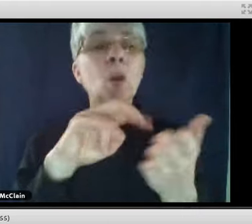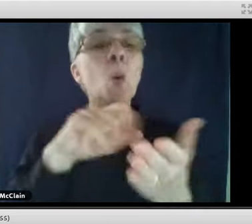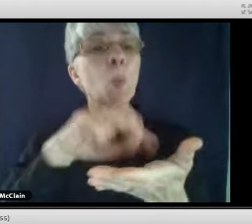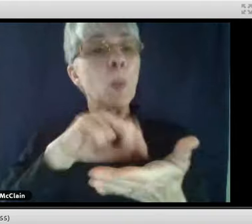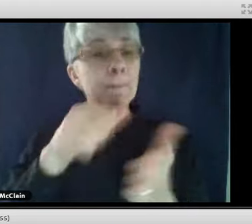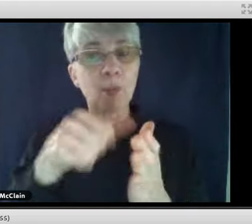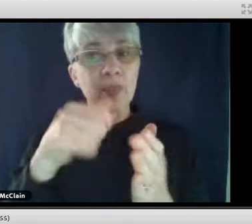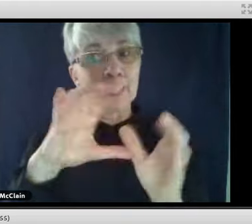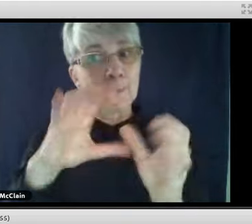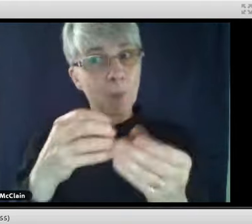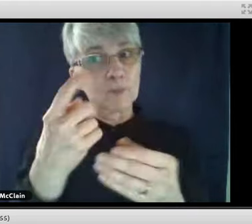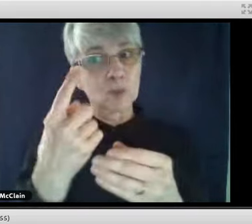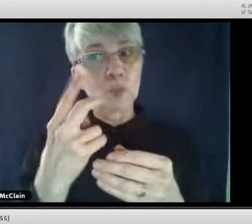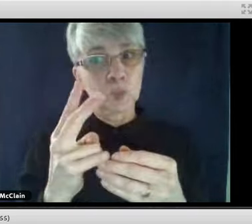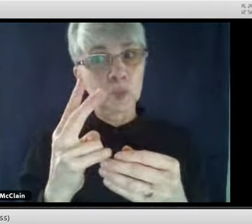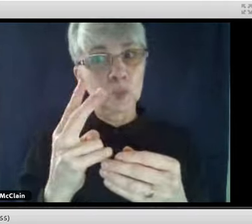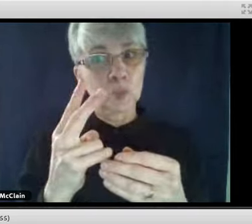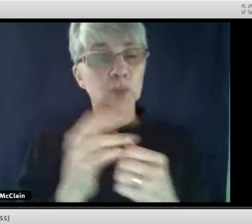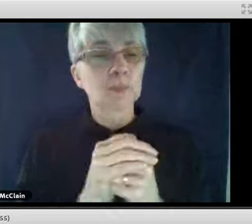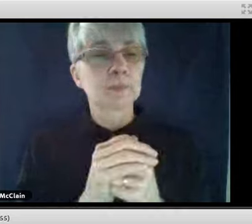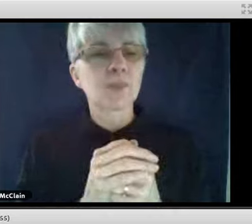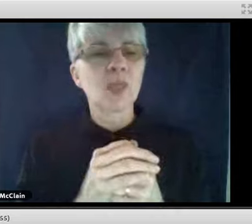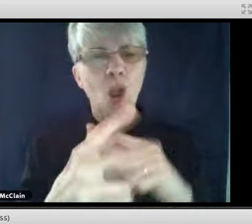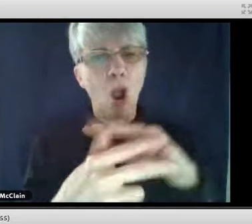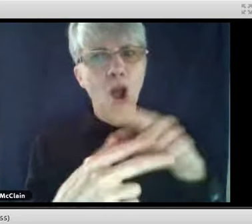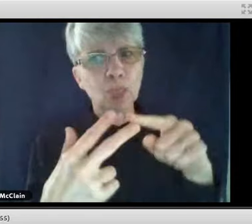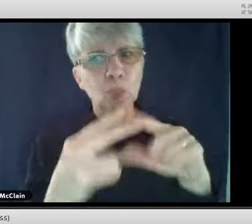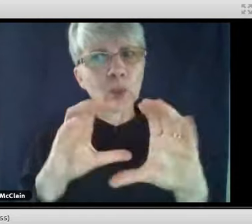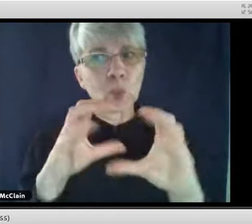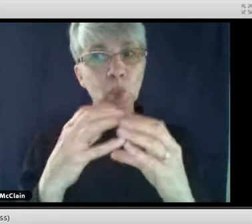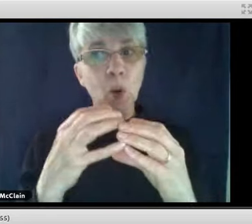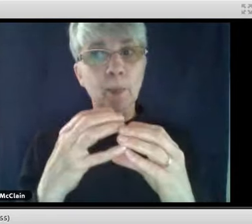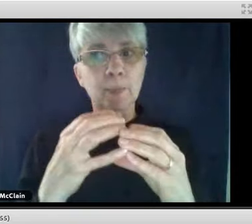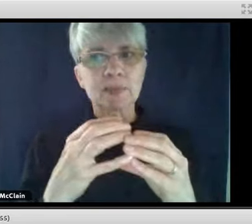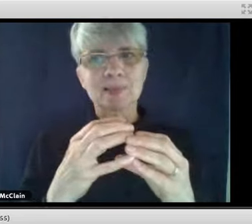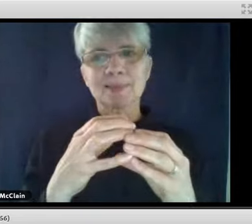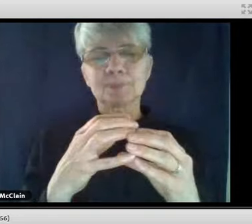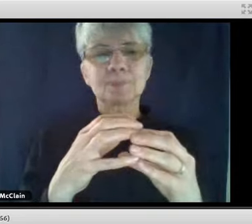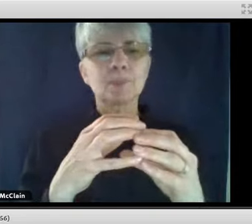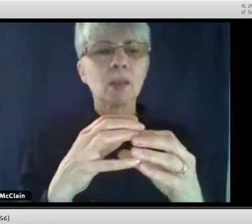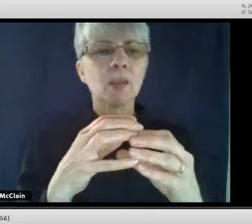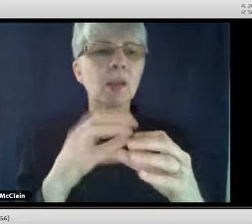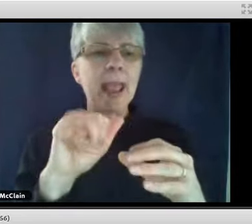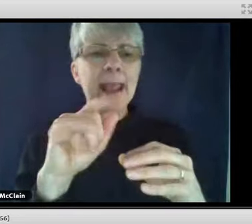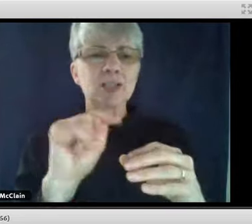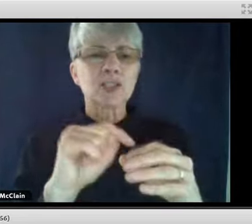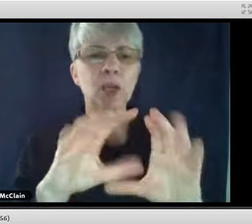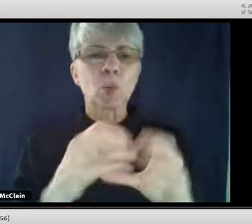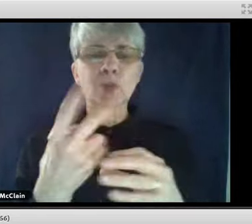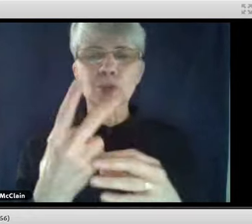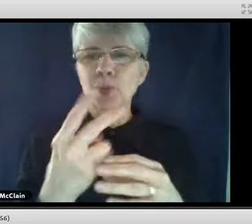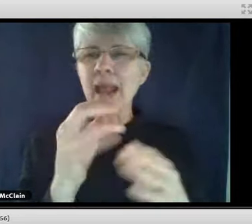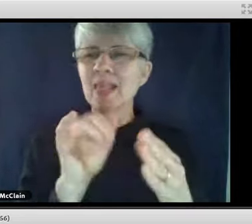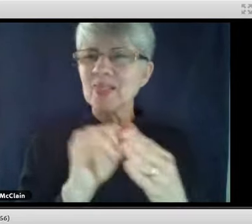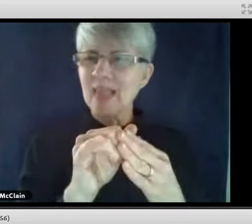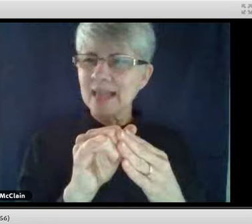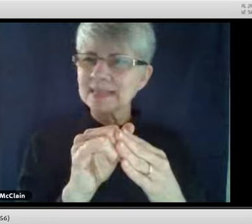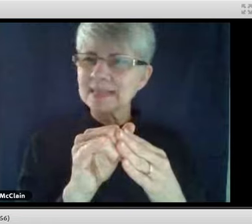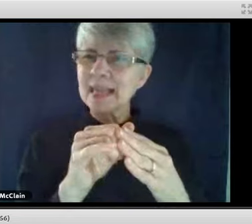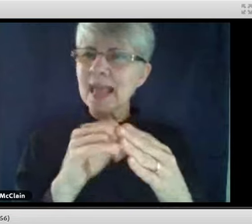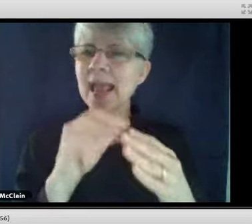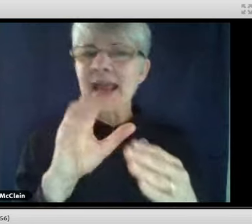group 2, right? Of the 3 groups, people are agents in group 2. And this is an entity,